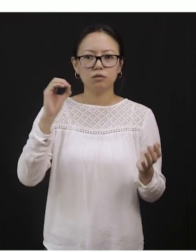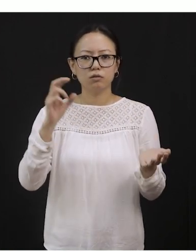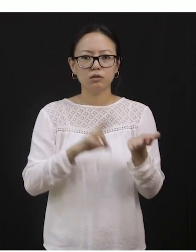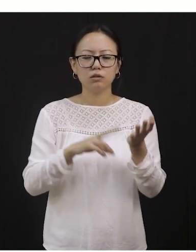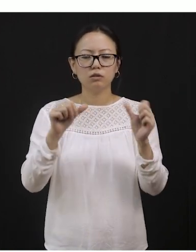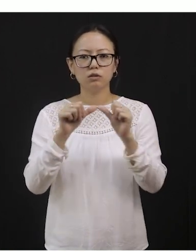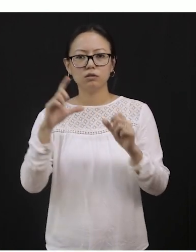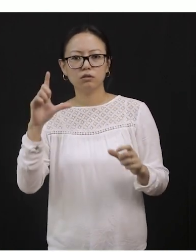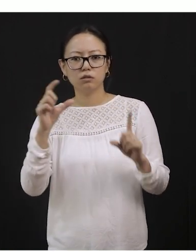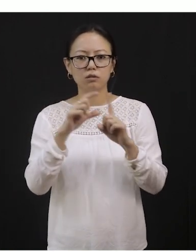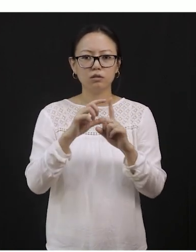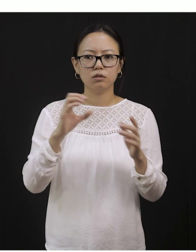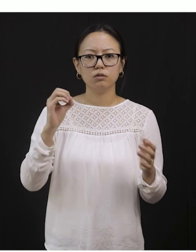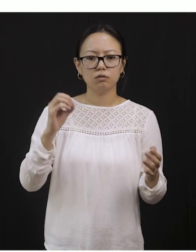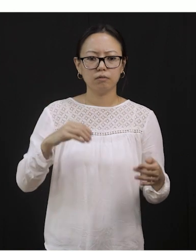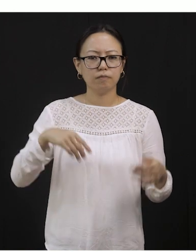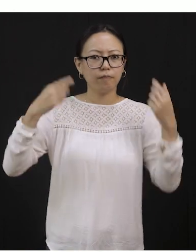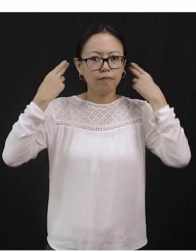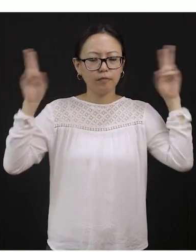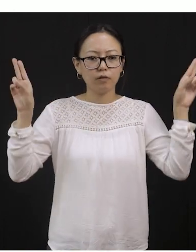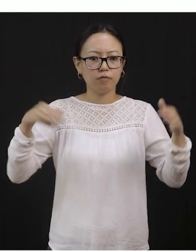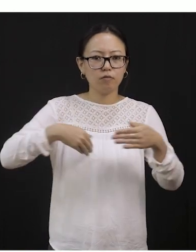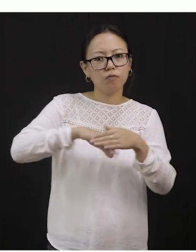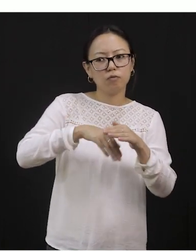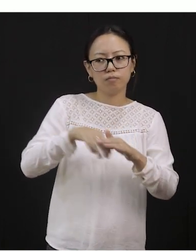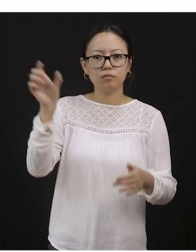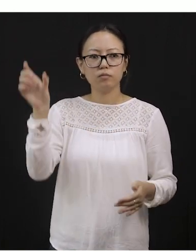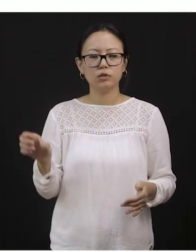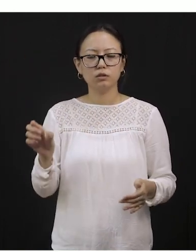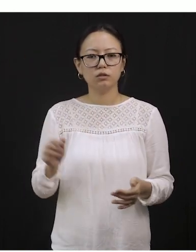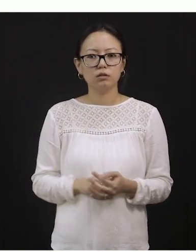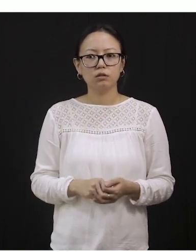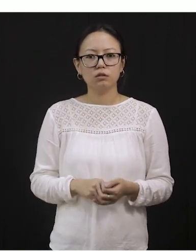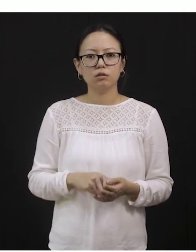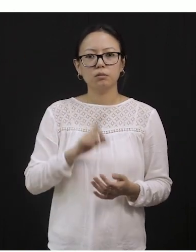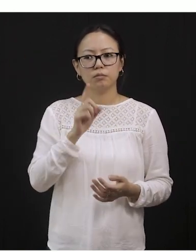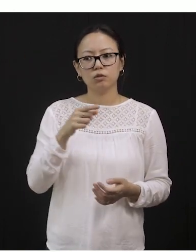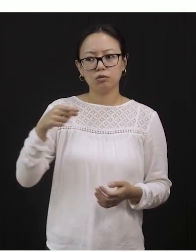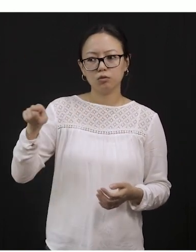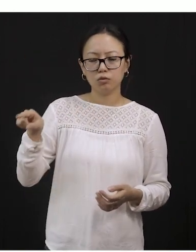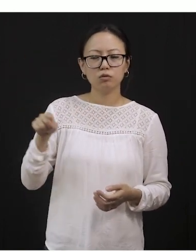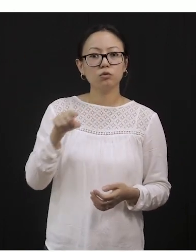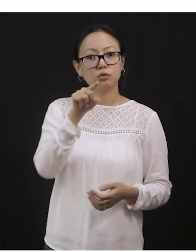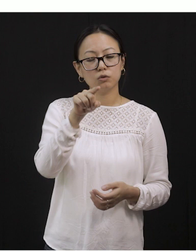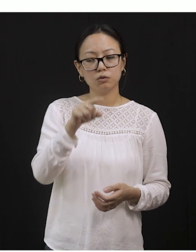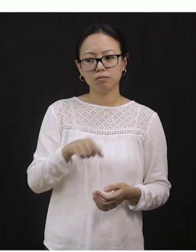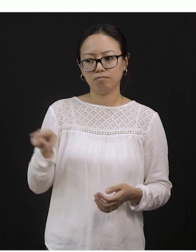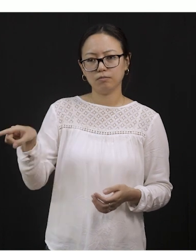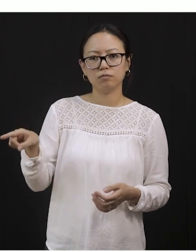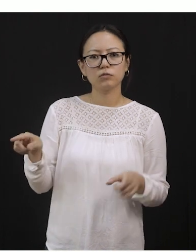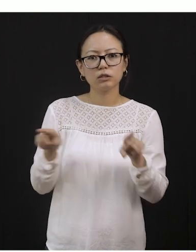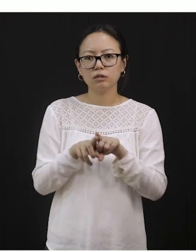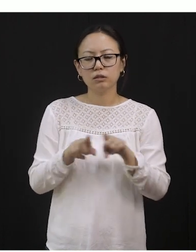not, right? So we should not fake in life. That is the first moral lesson that we learn from Donald Duck. The